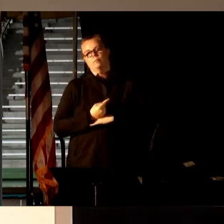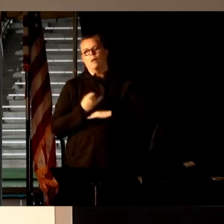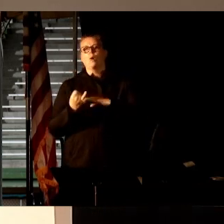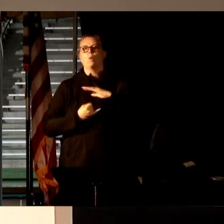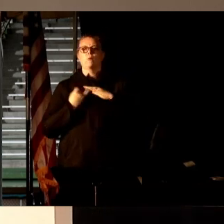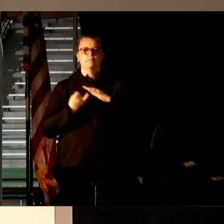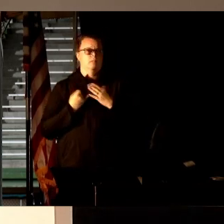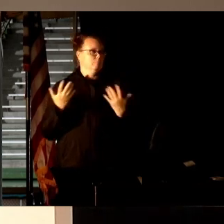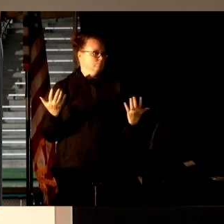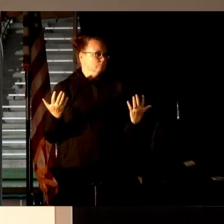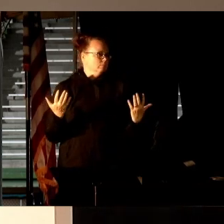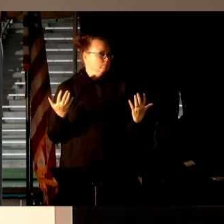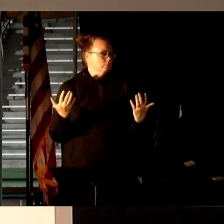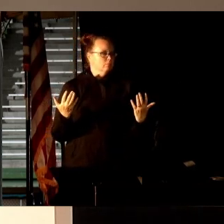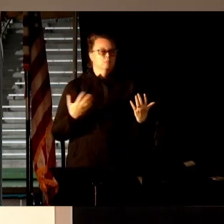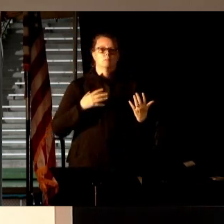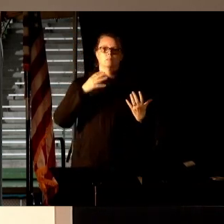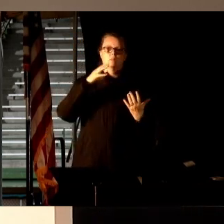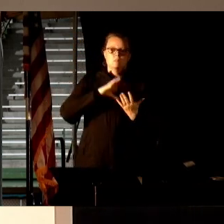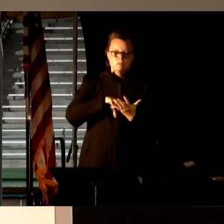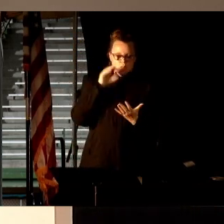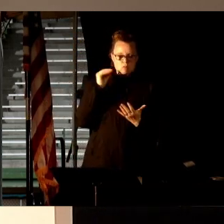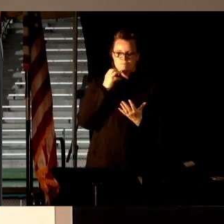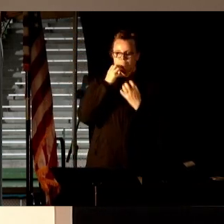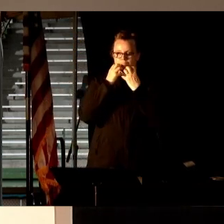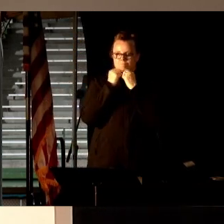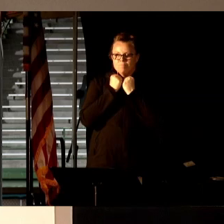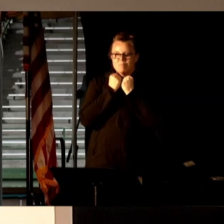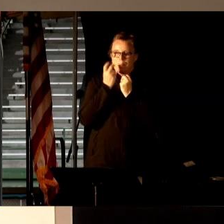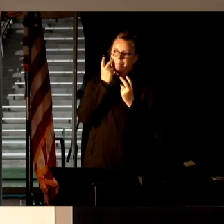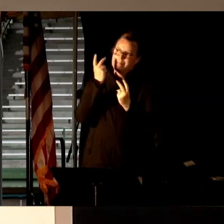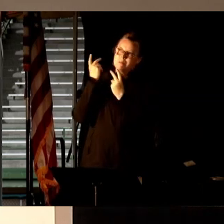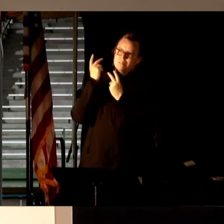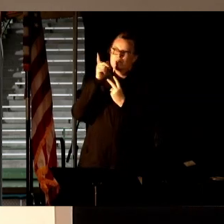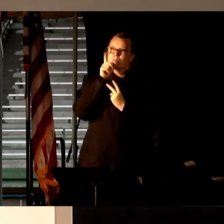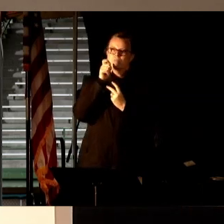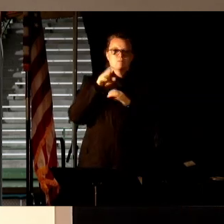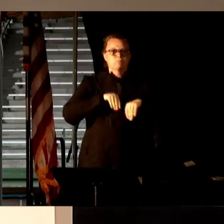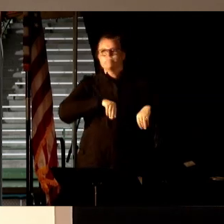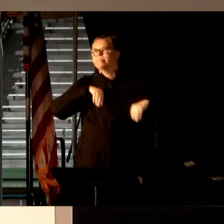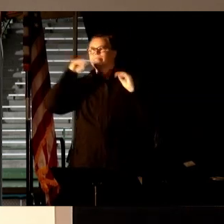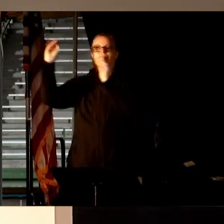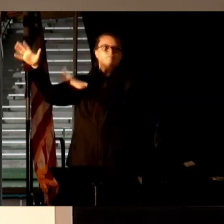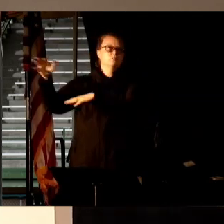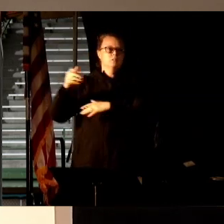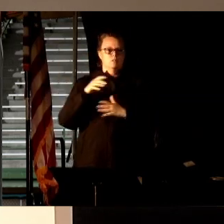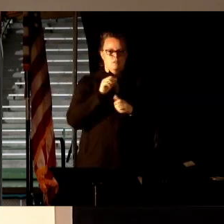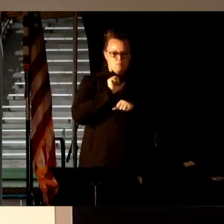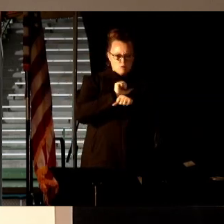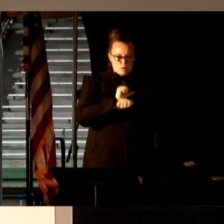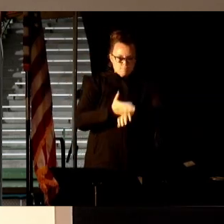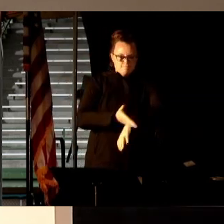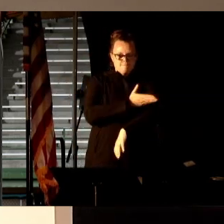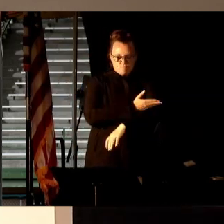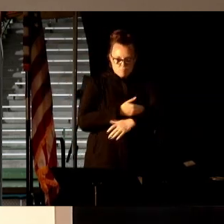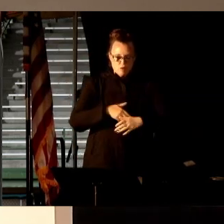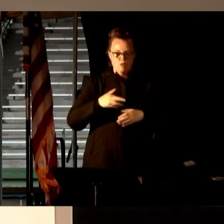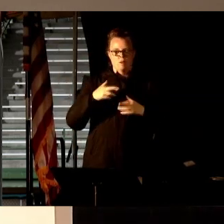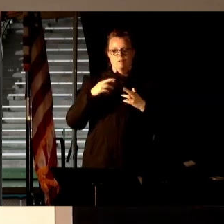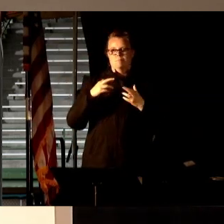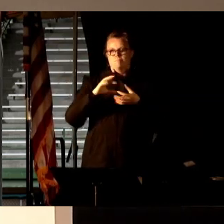who are near me harder, to cherish memories with those now far away, and to work at the relationships and friendships right in front of